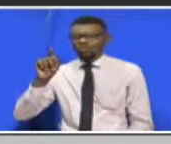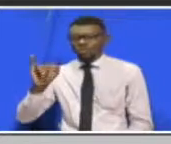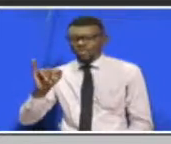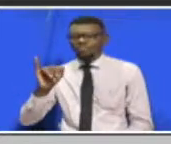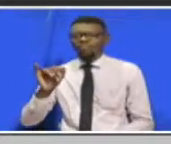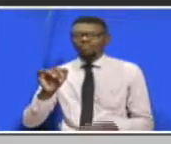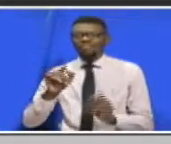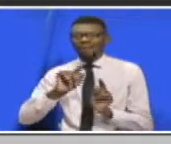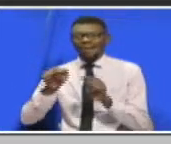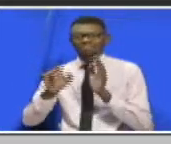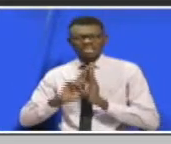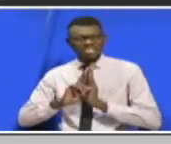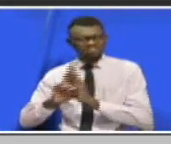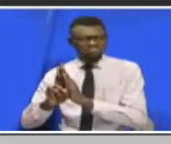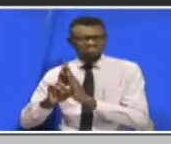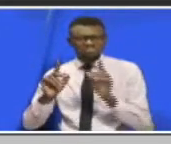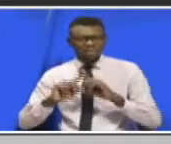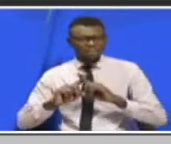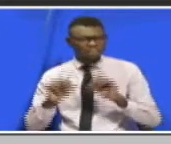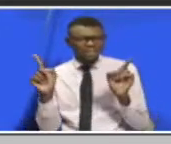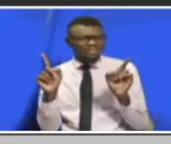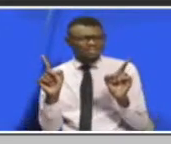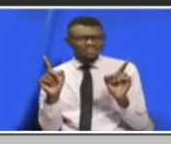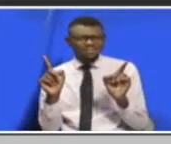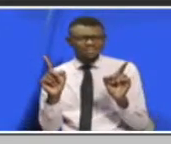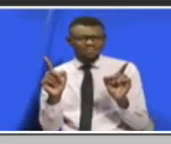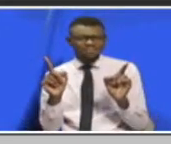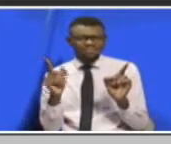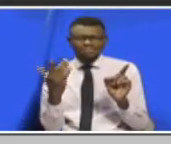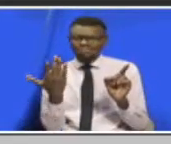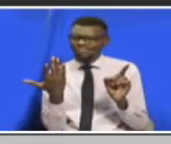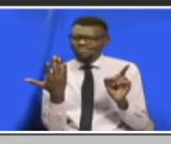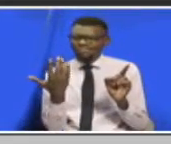But surprising to us is that there's never been full